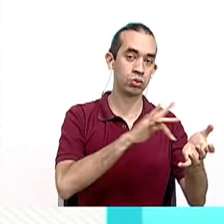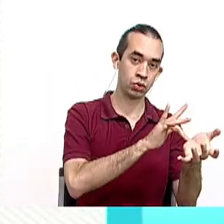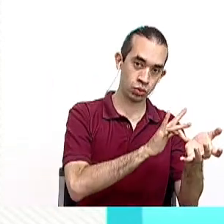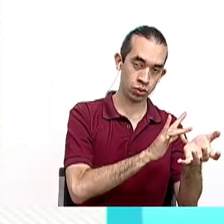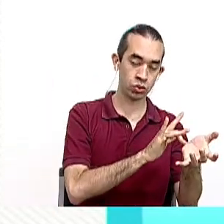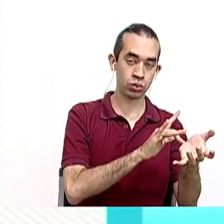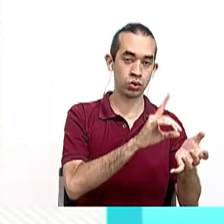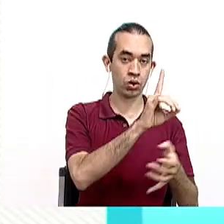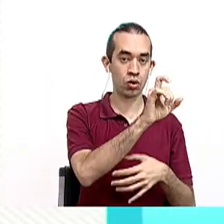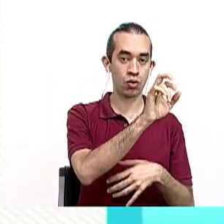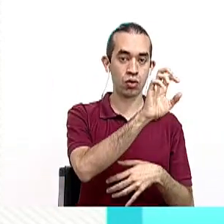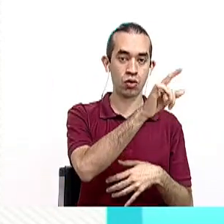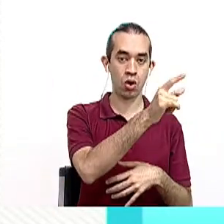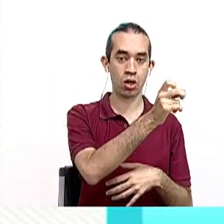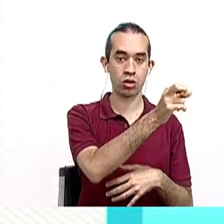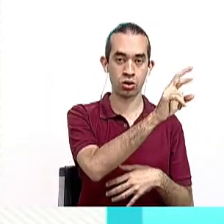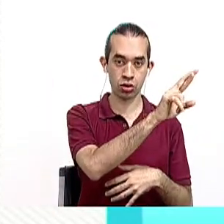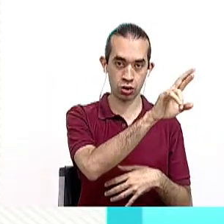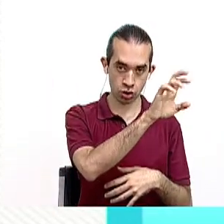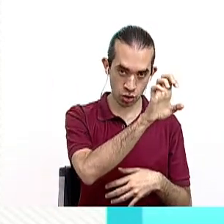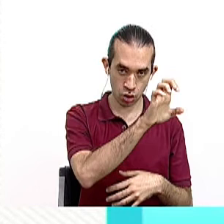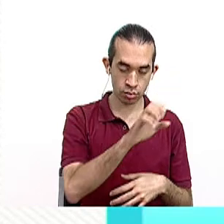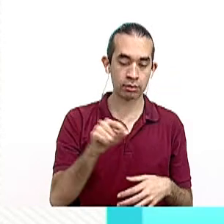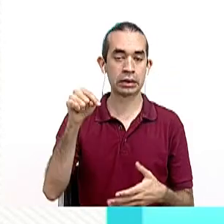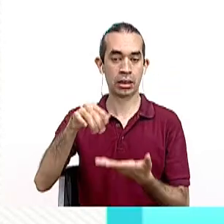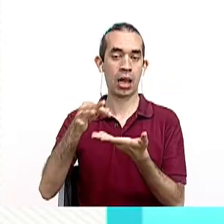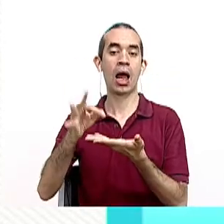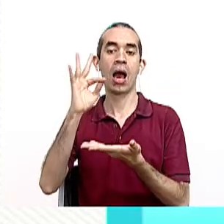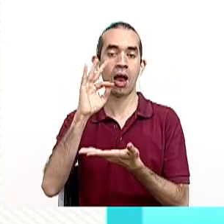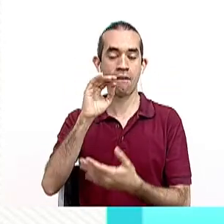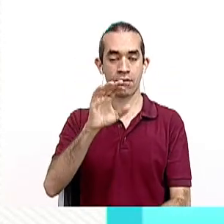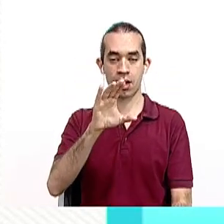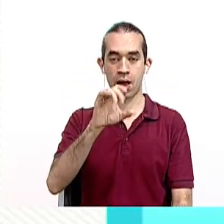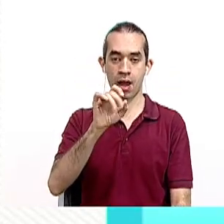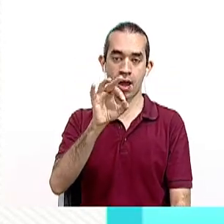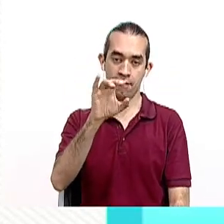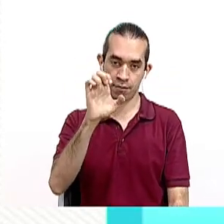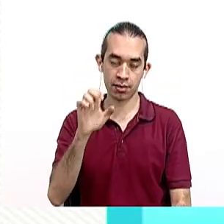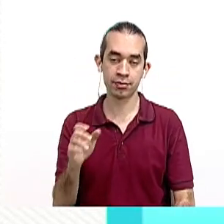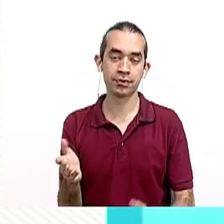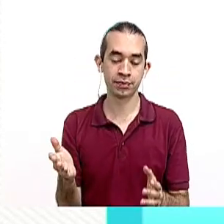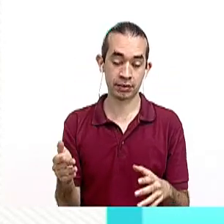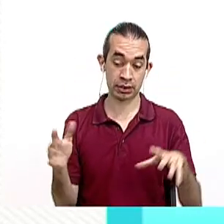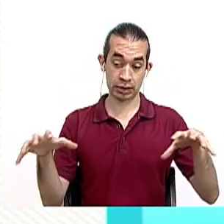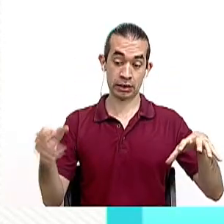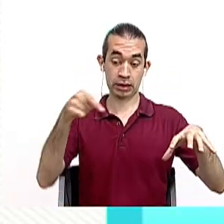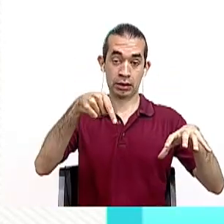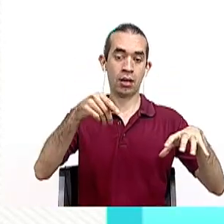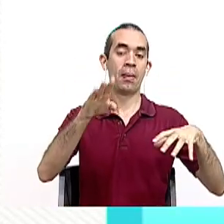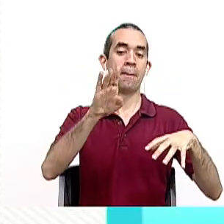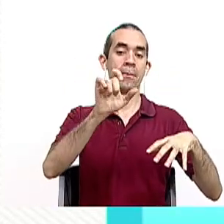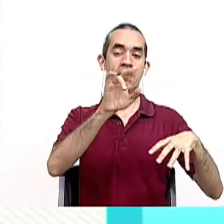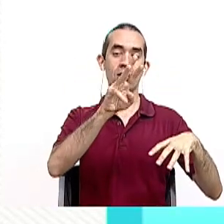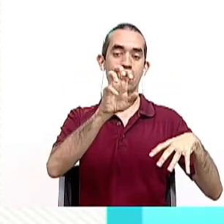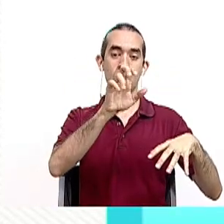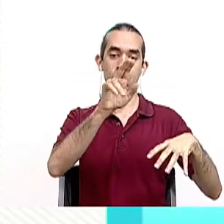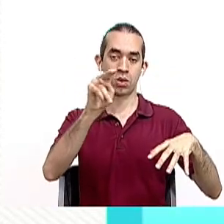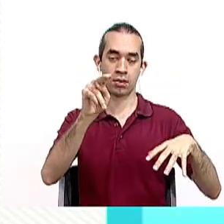Very good. Between the mall and the drugstore, there is a cafe. Excellent